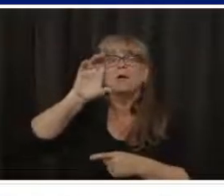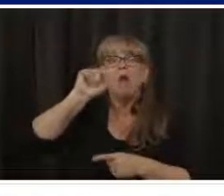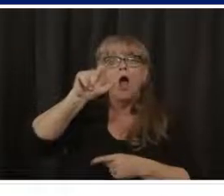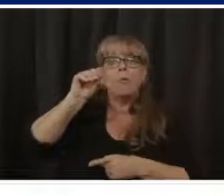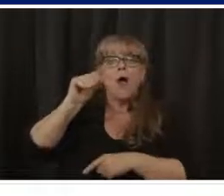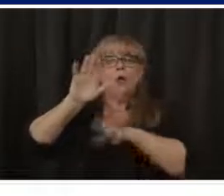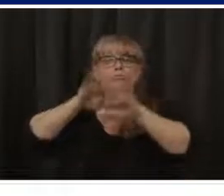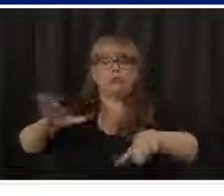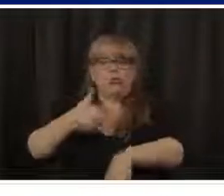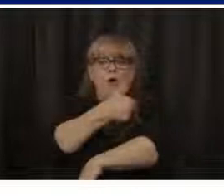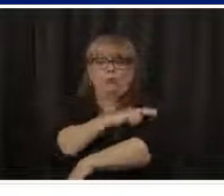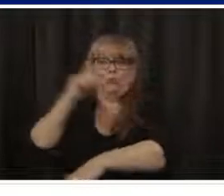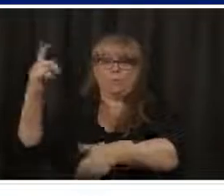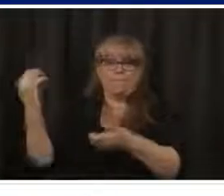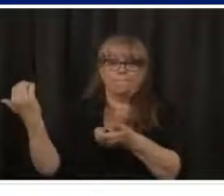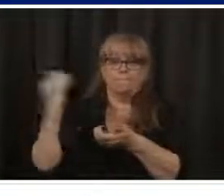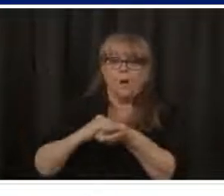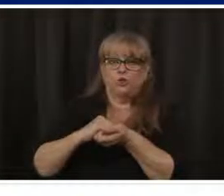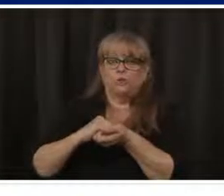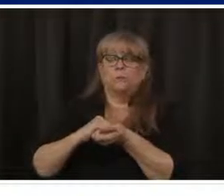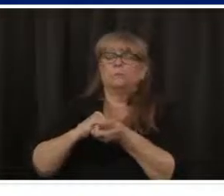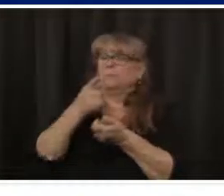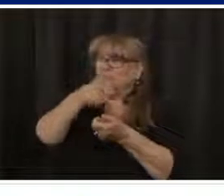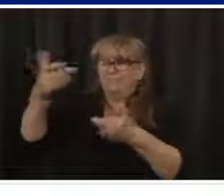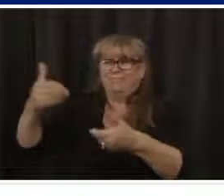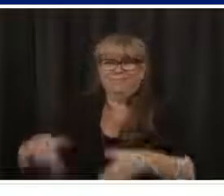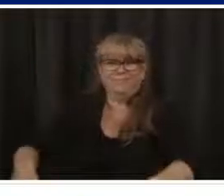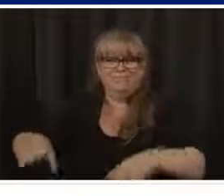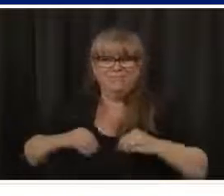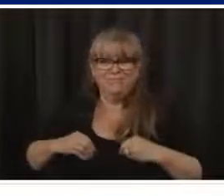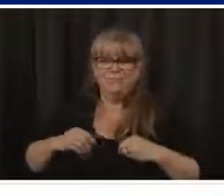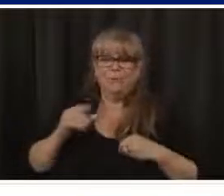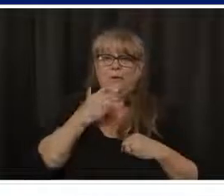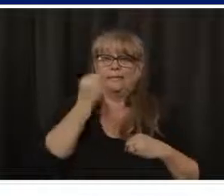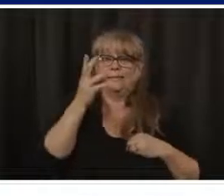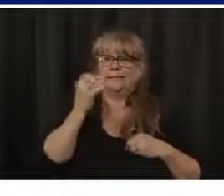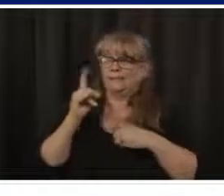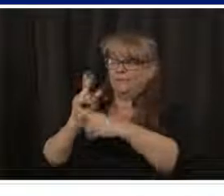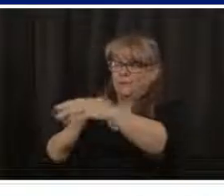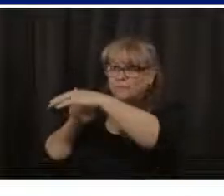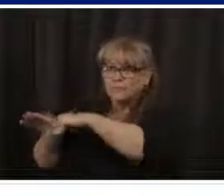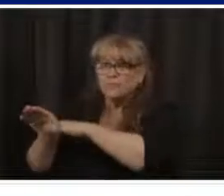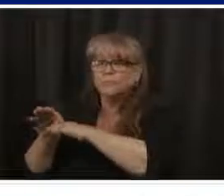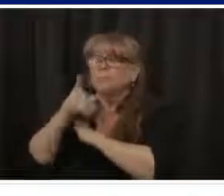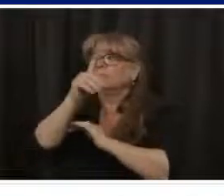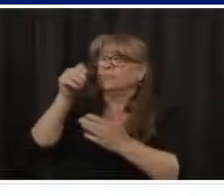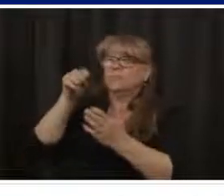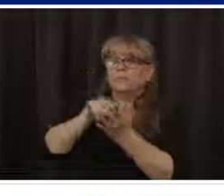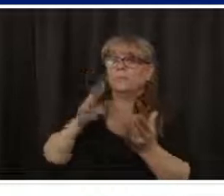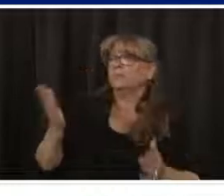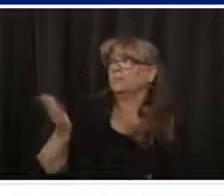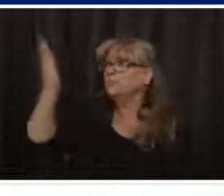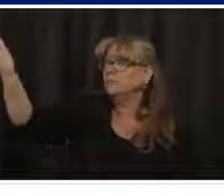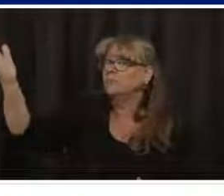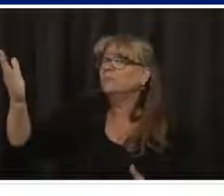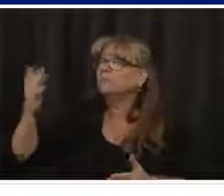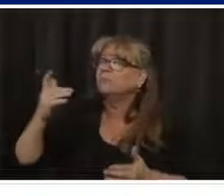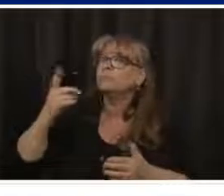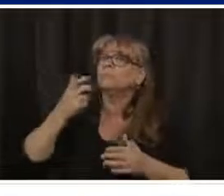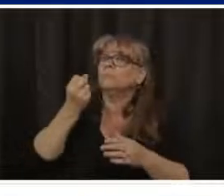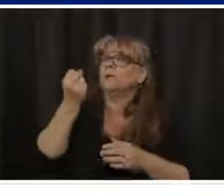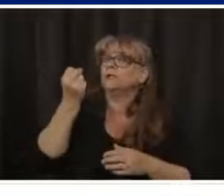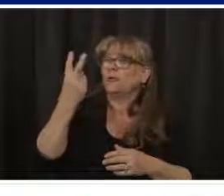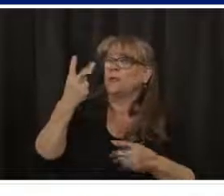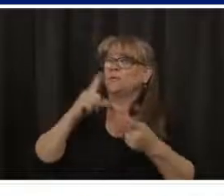and 17-year-olds, and then we also are very hopeful, the paperwork's already been submitted for 12 to 15-year-olds before the school